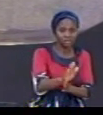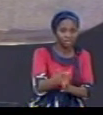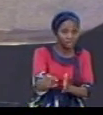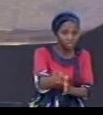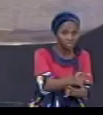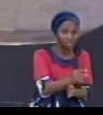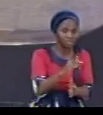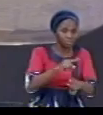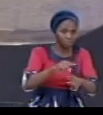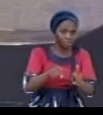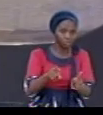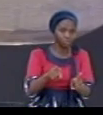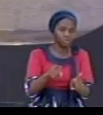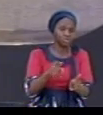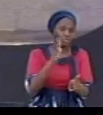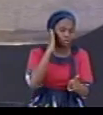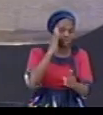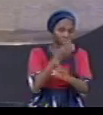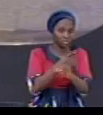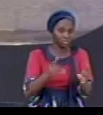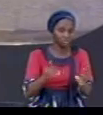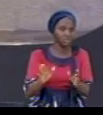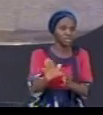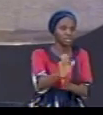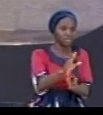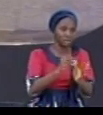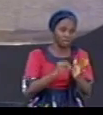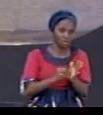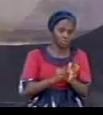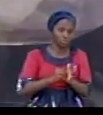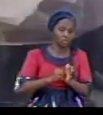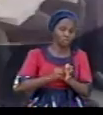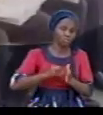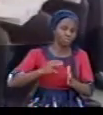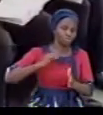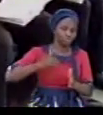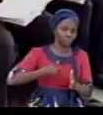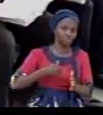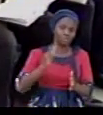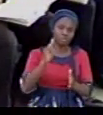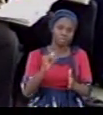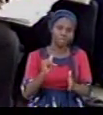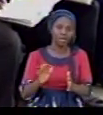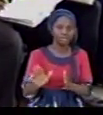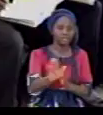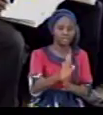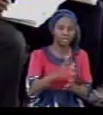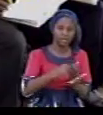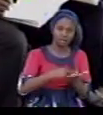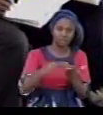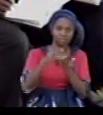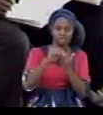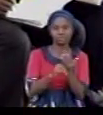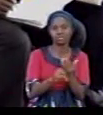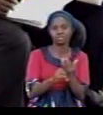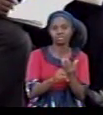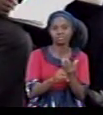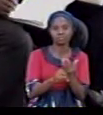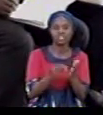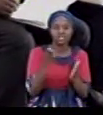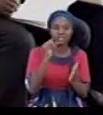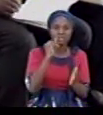deliver their own souls by their righteousness. There's difficulty, there